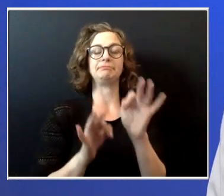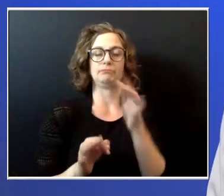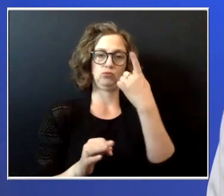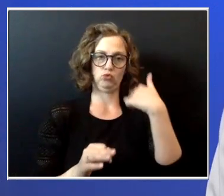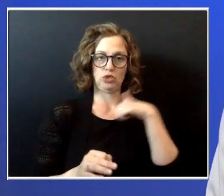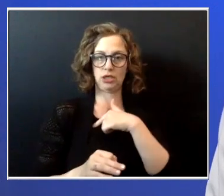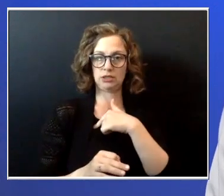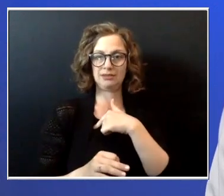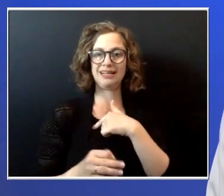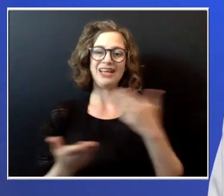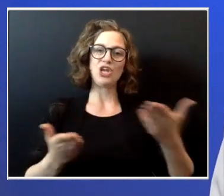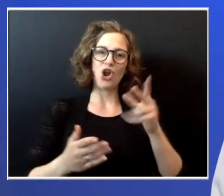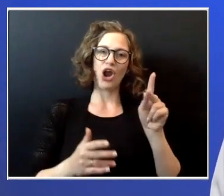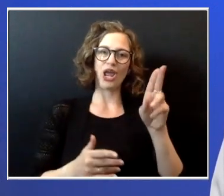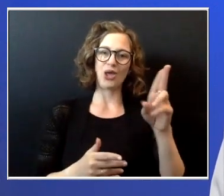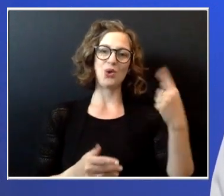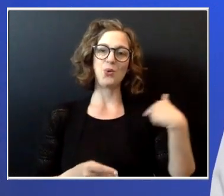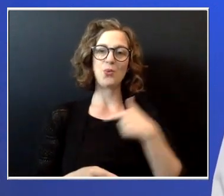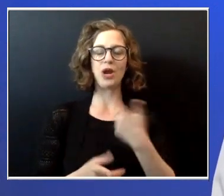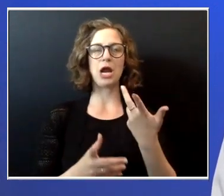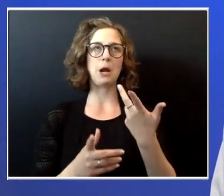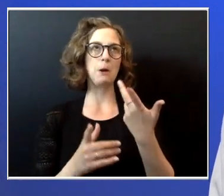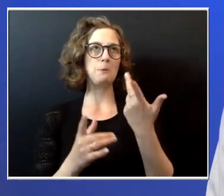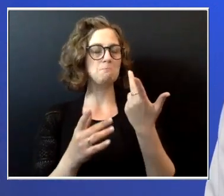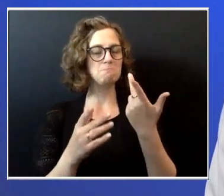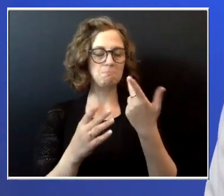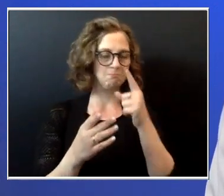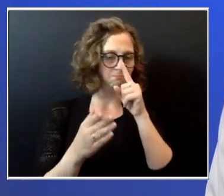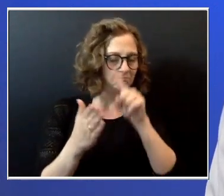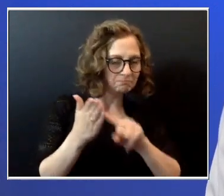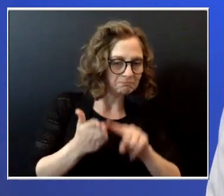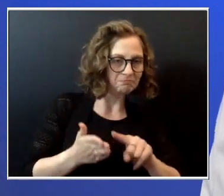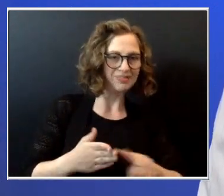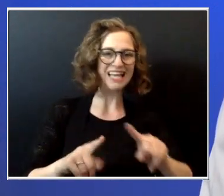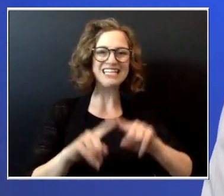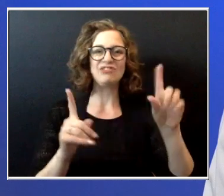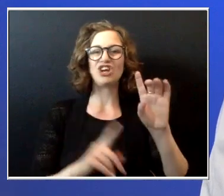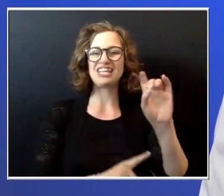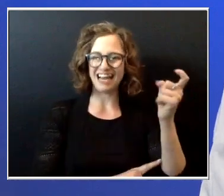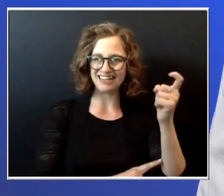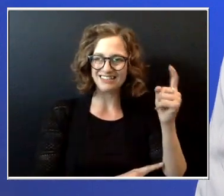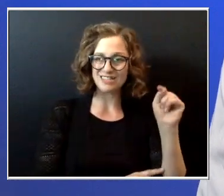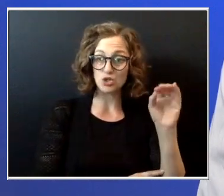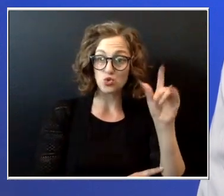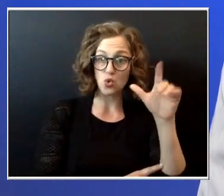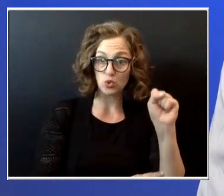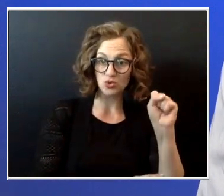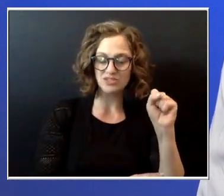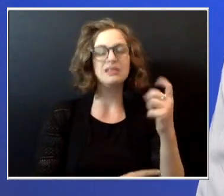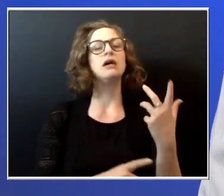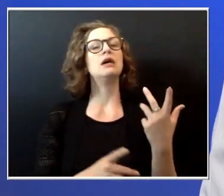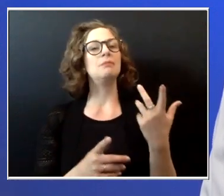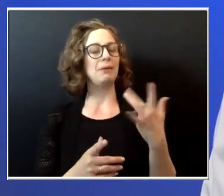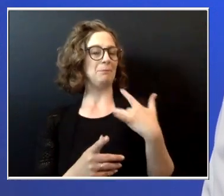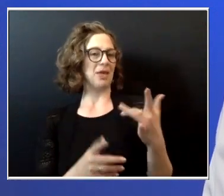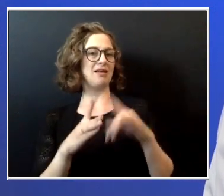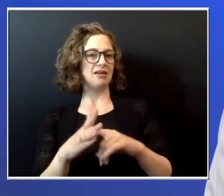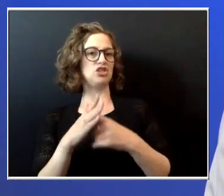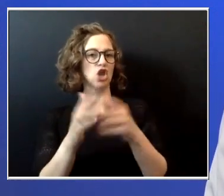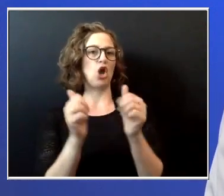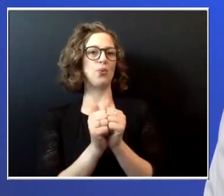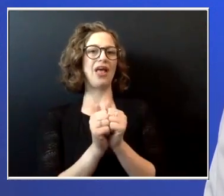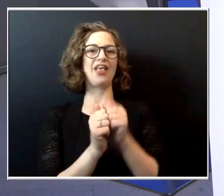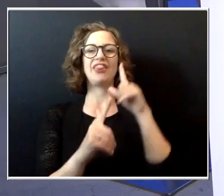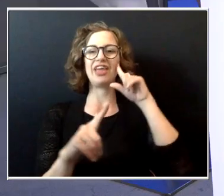don't rely on patient report, but we usually start with a hearing test because if it's tied to hearing loss, we need to treat that underlying hearing loss